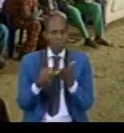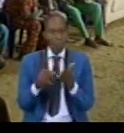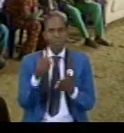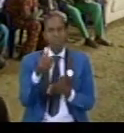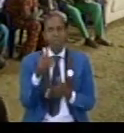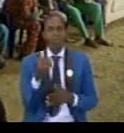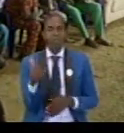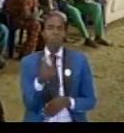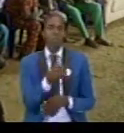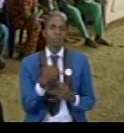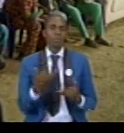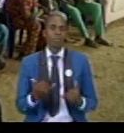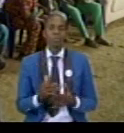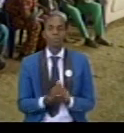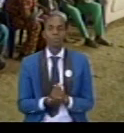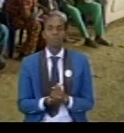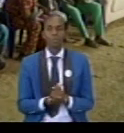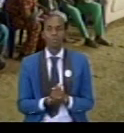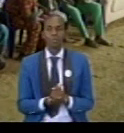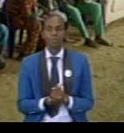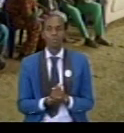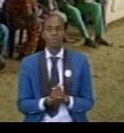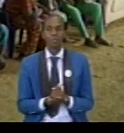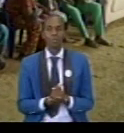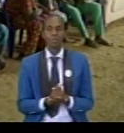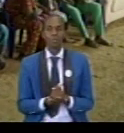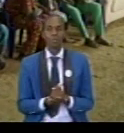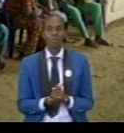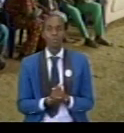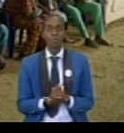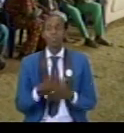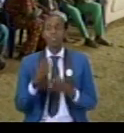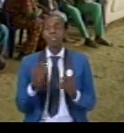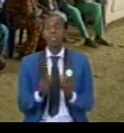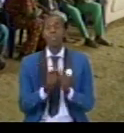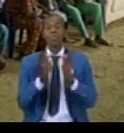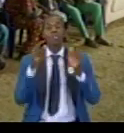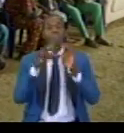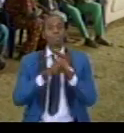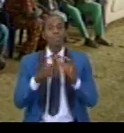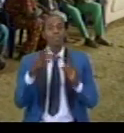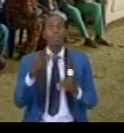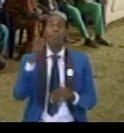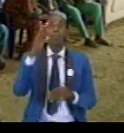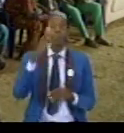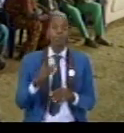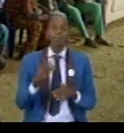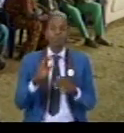check up. Okay. The greatness of God online.